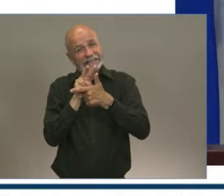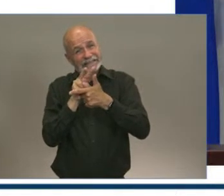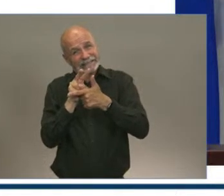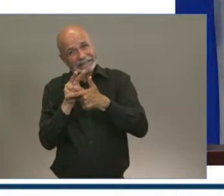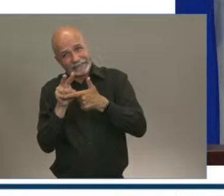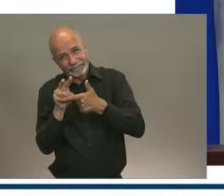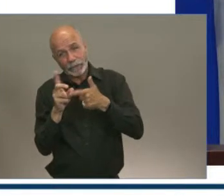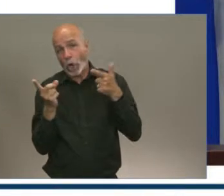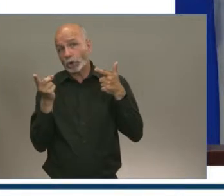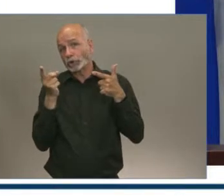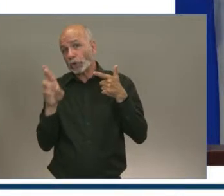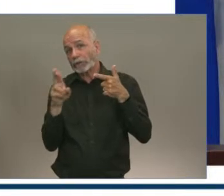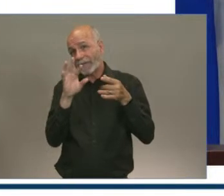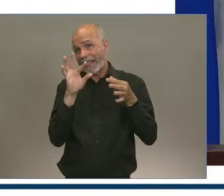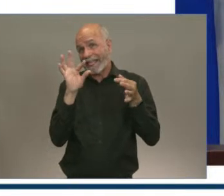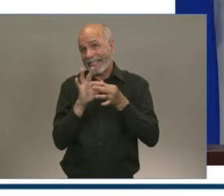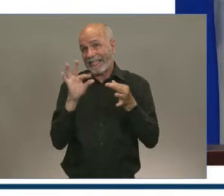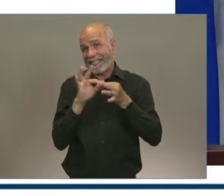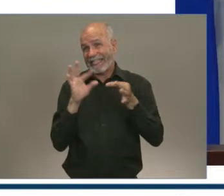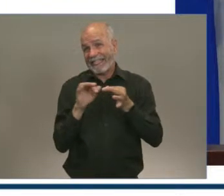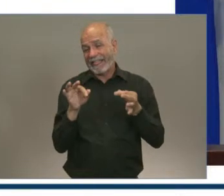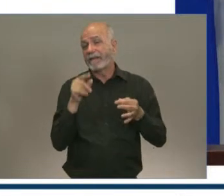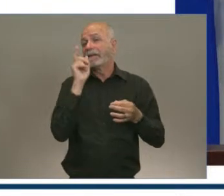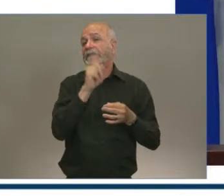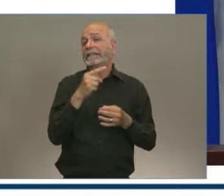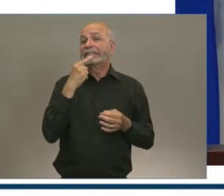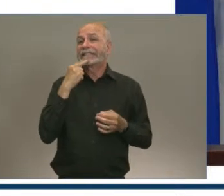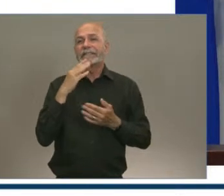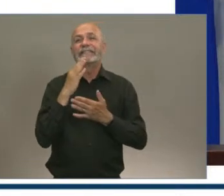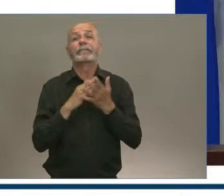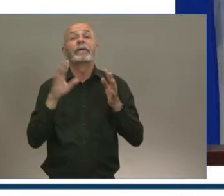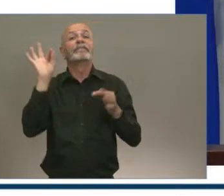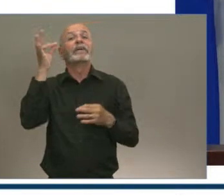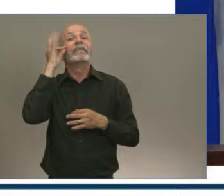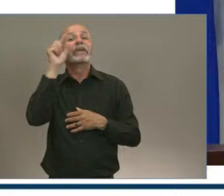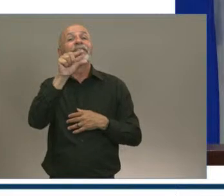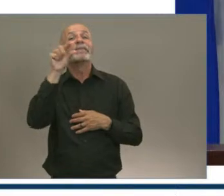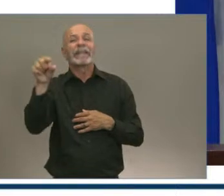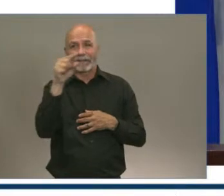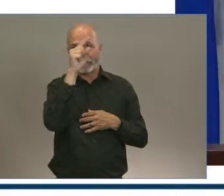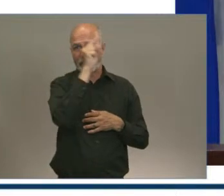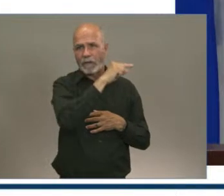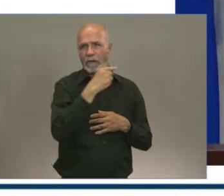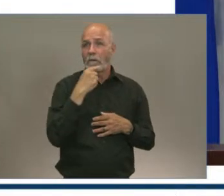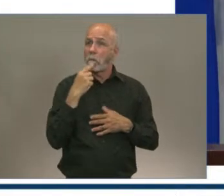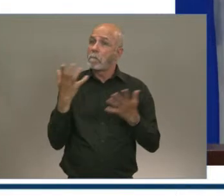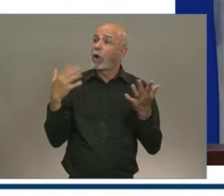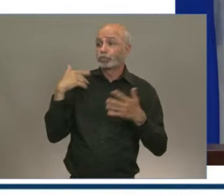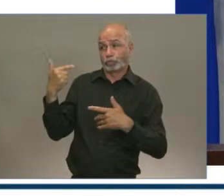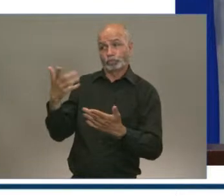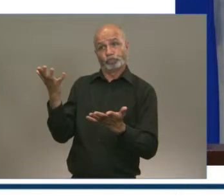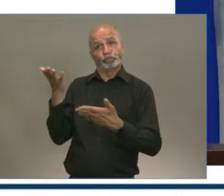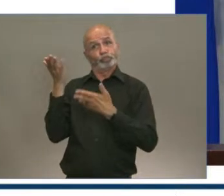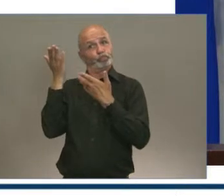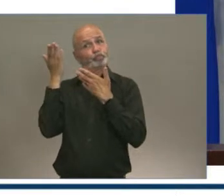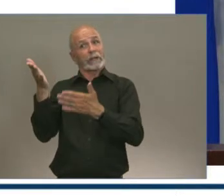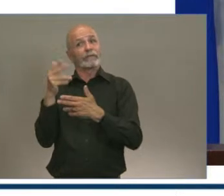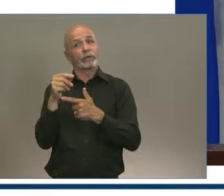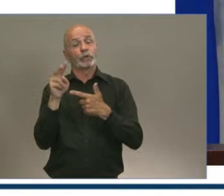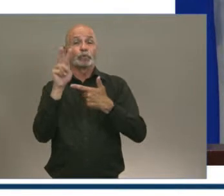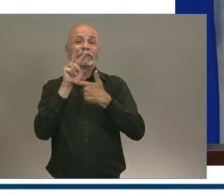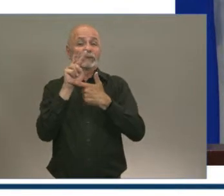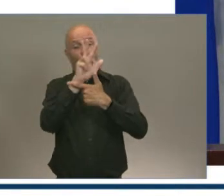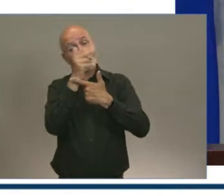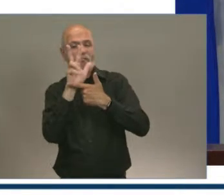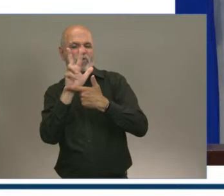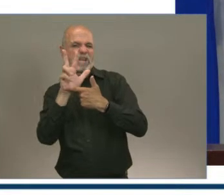reminded us, some asked for even longer than that. The federal government has proposed 3 weeks, even if as a more conservative